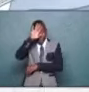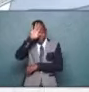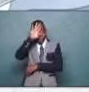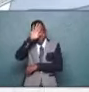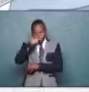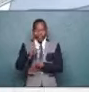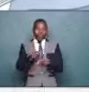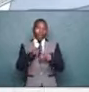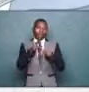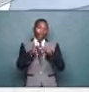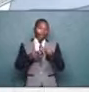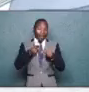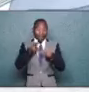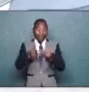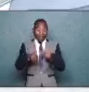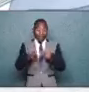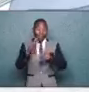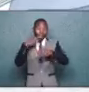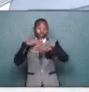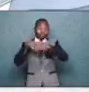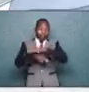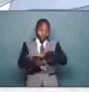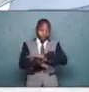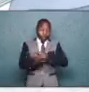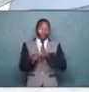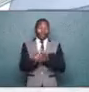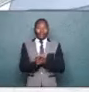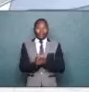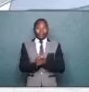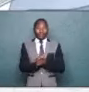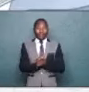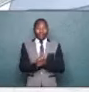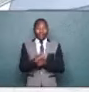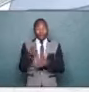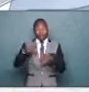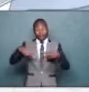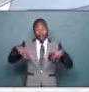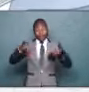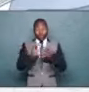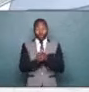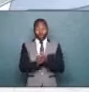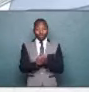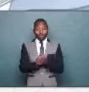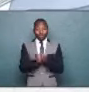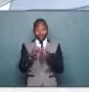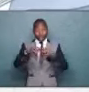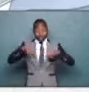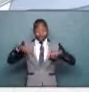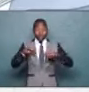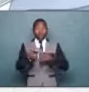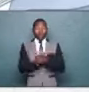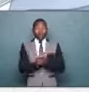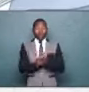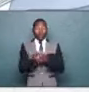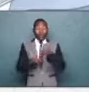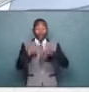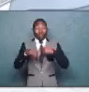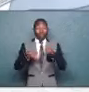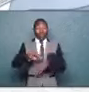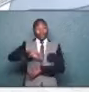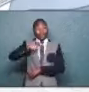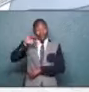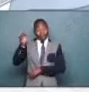Balaka, Machinga, Chiladzulu, Neno, Palombe, and